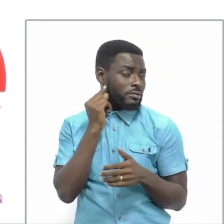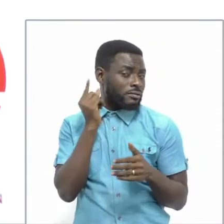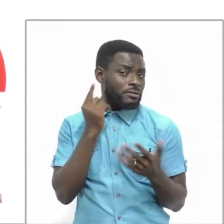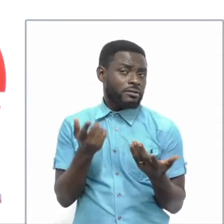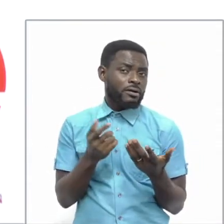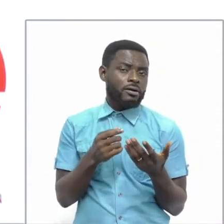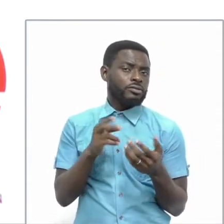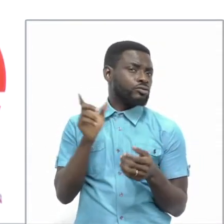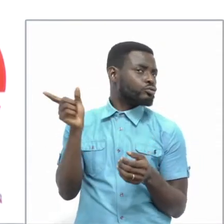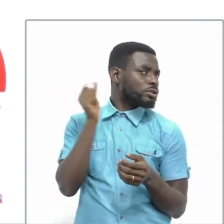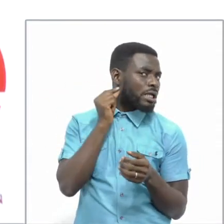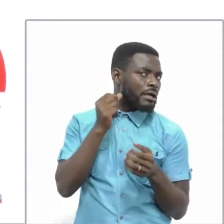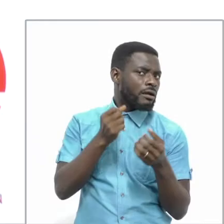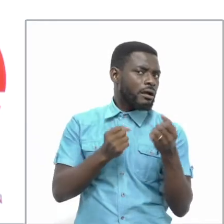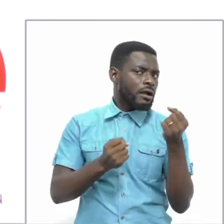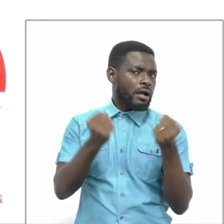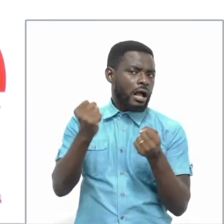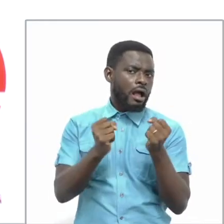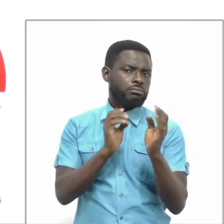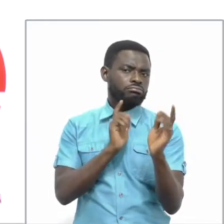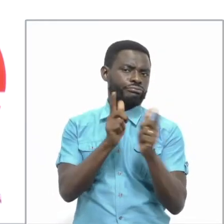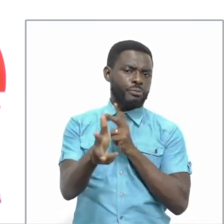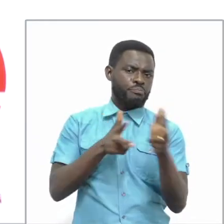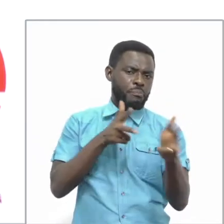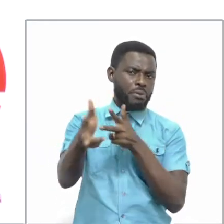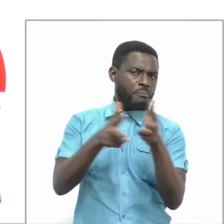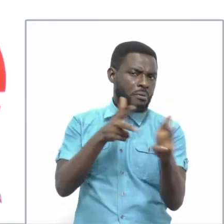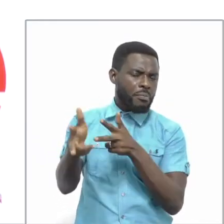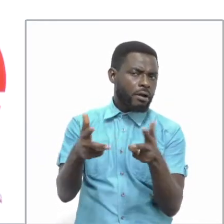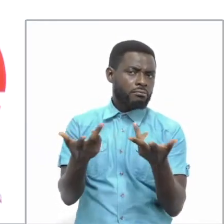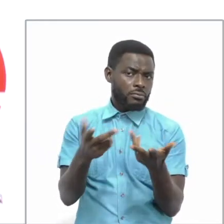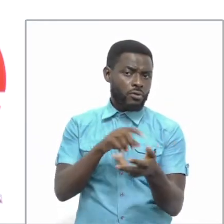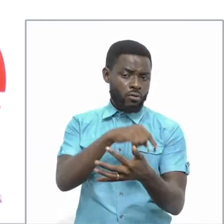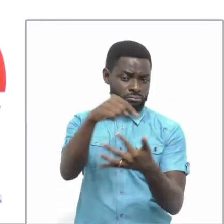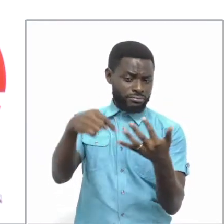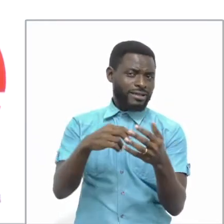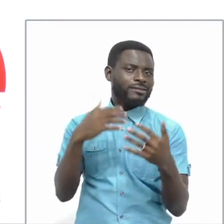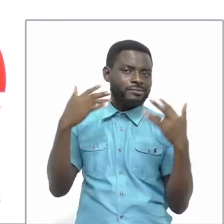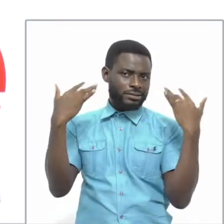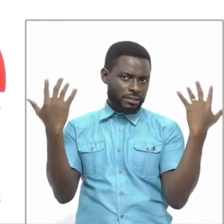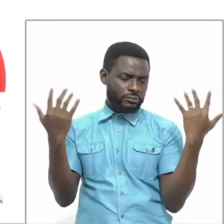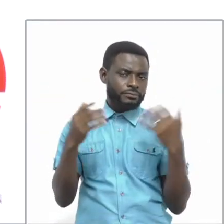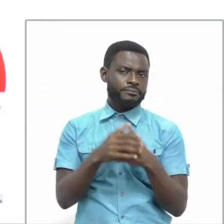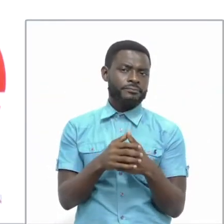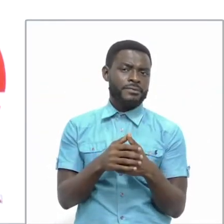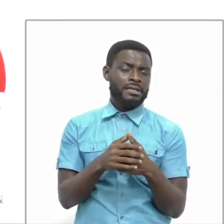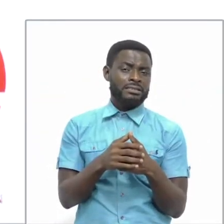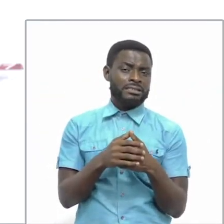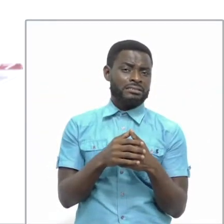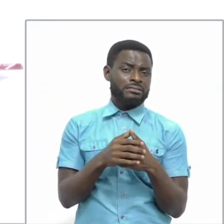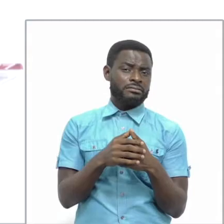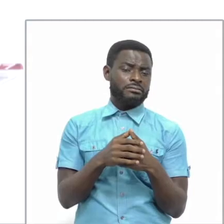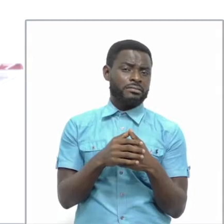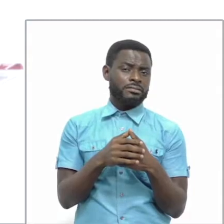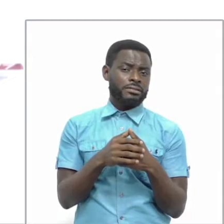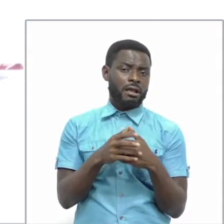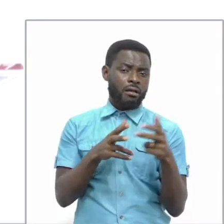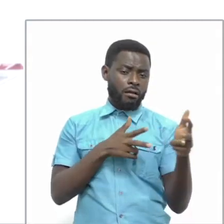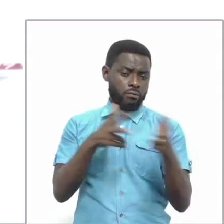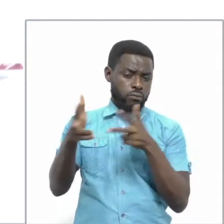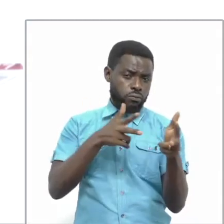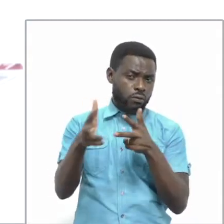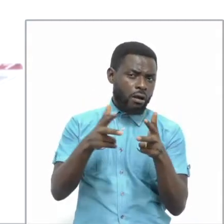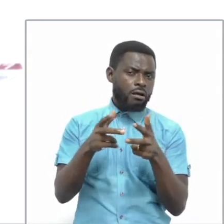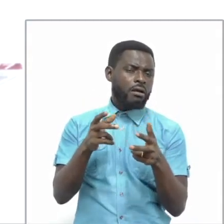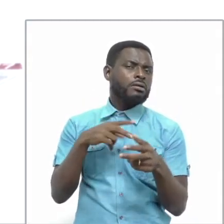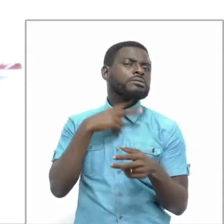hear cars passing by? Those are sounds. And then listening is, what do those things